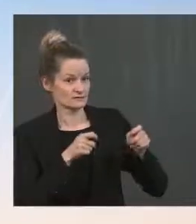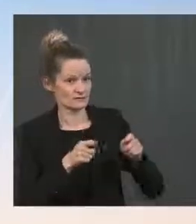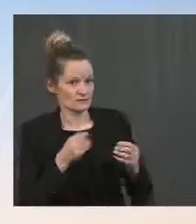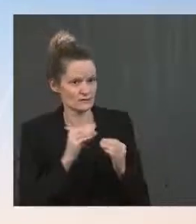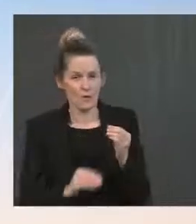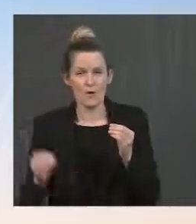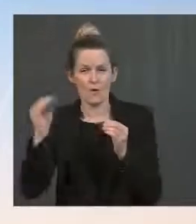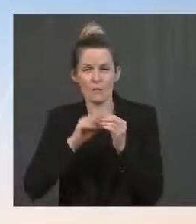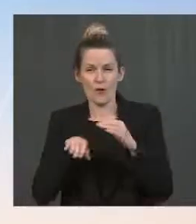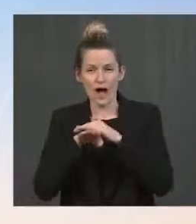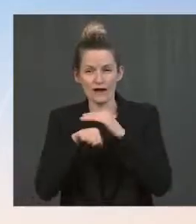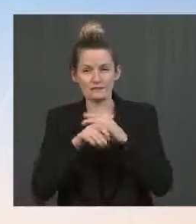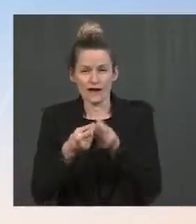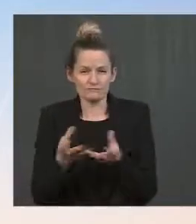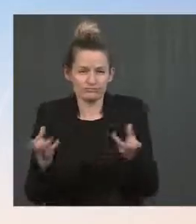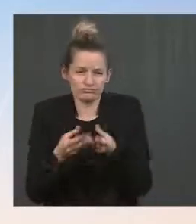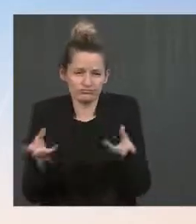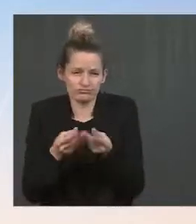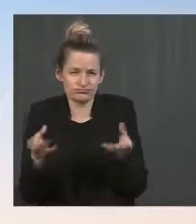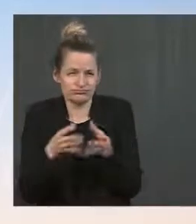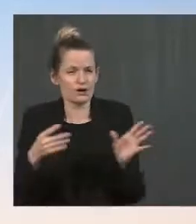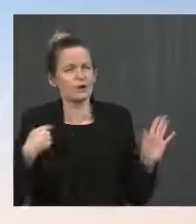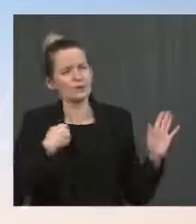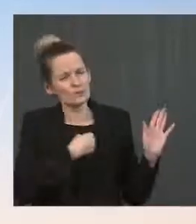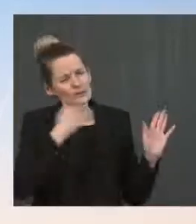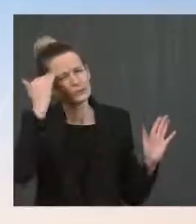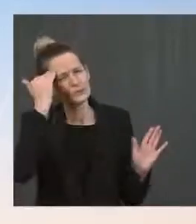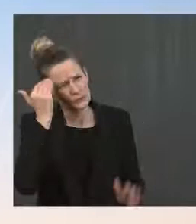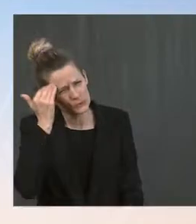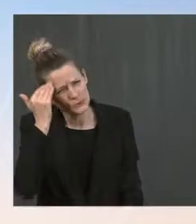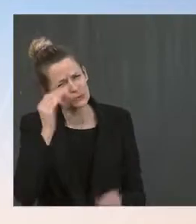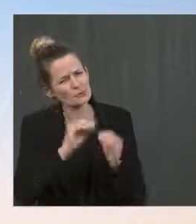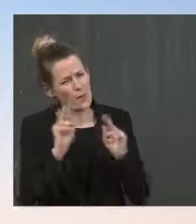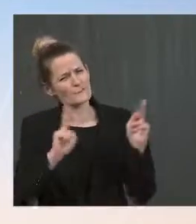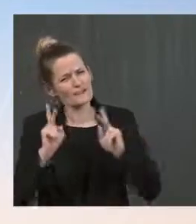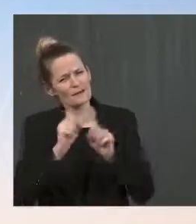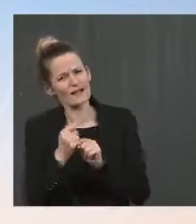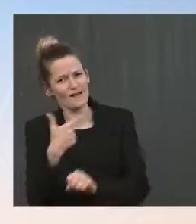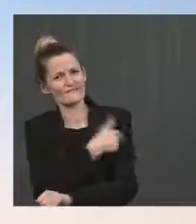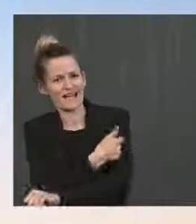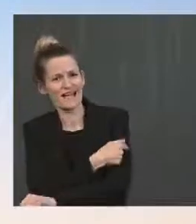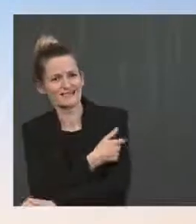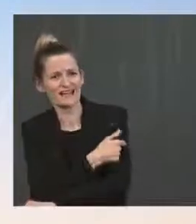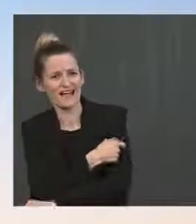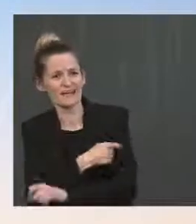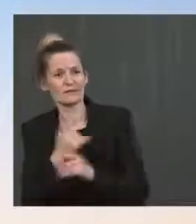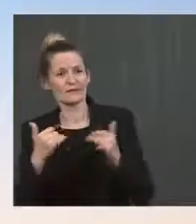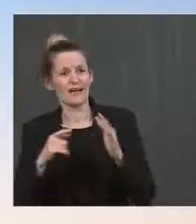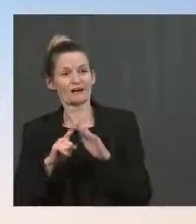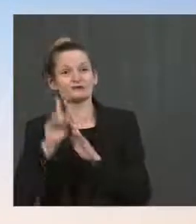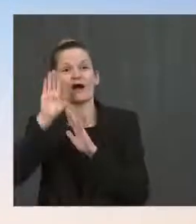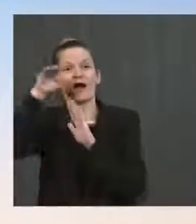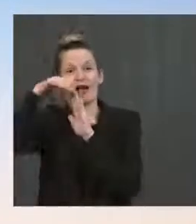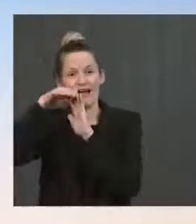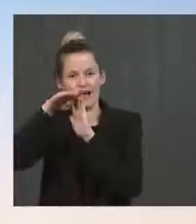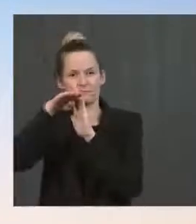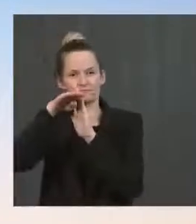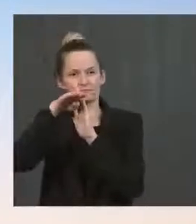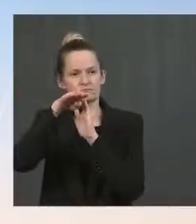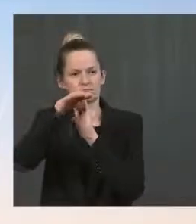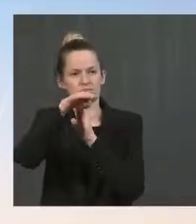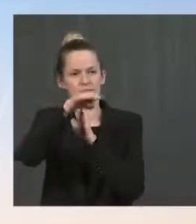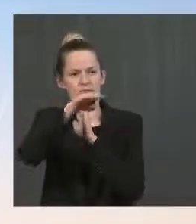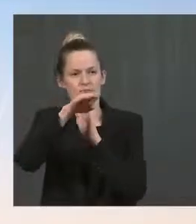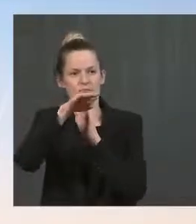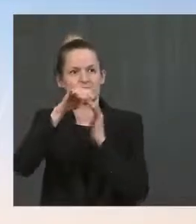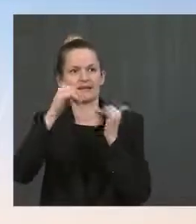would be an uptick in vaccinations, and then it would be harder and harder because we would get to the point where people didn't want to get the